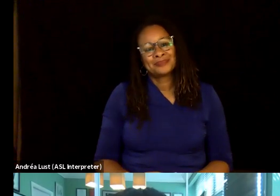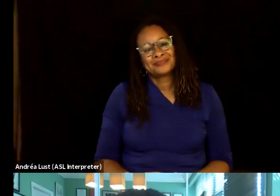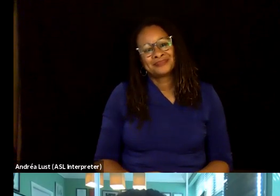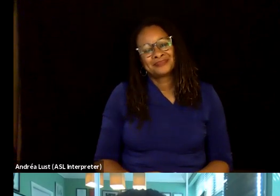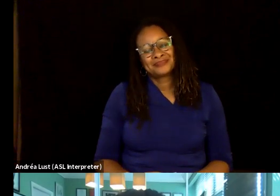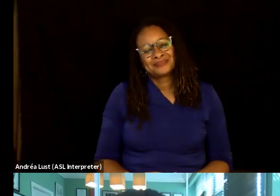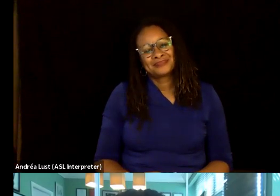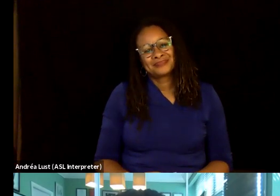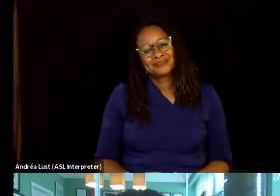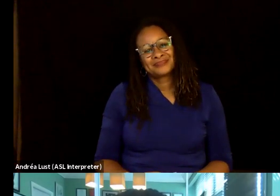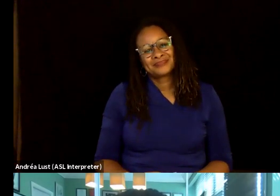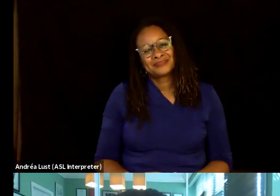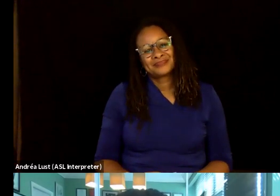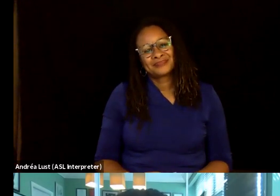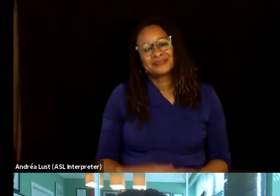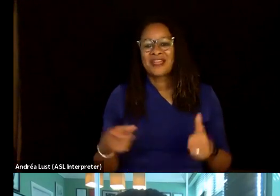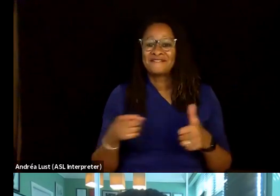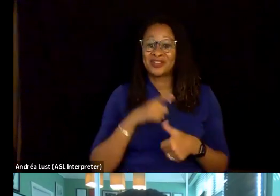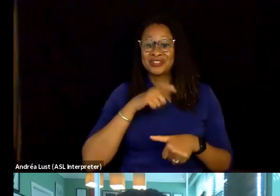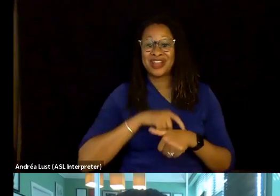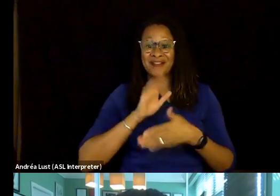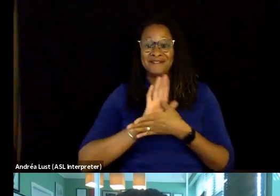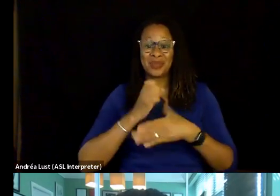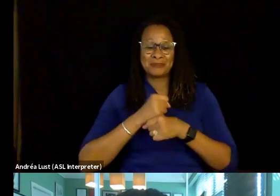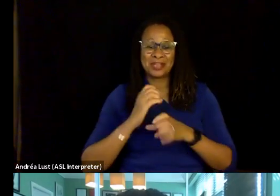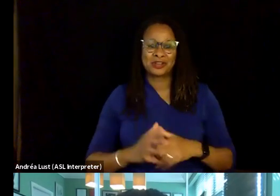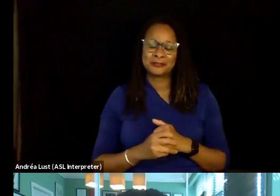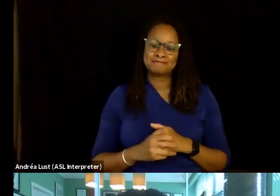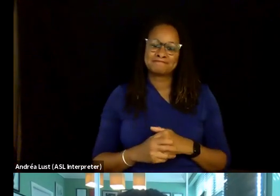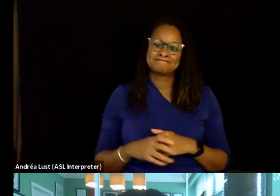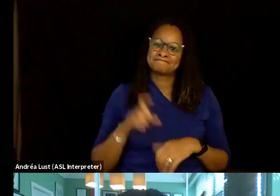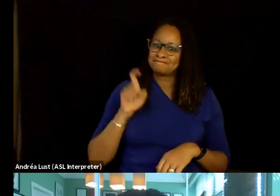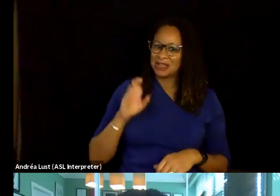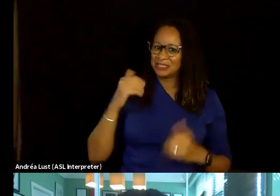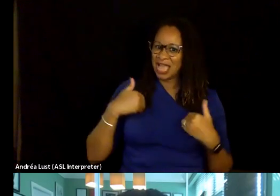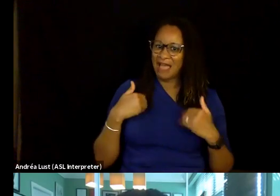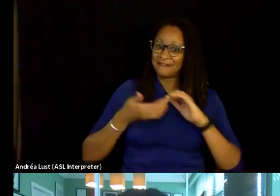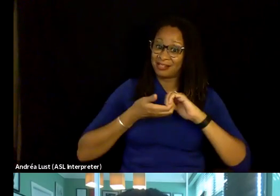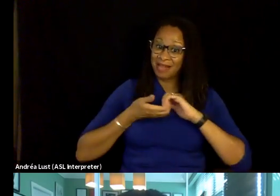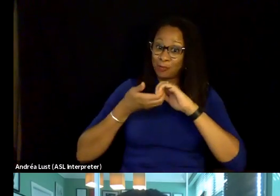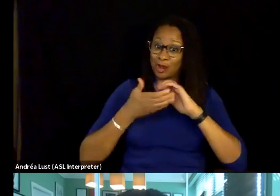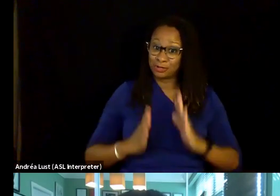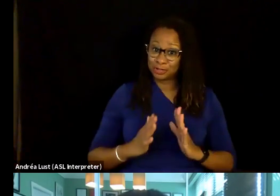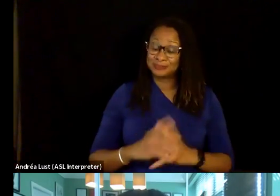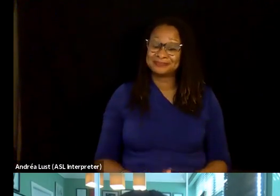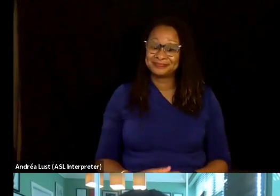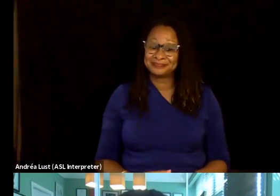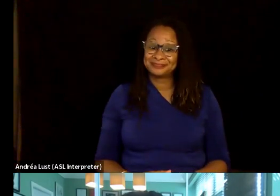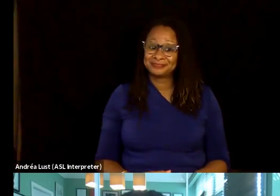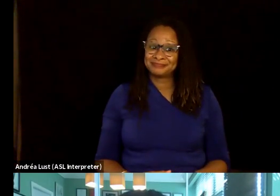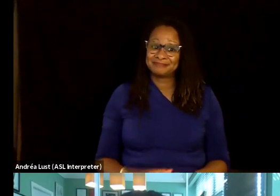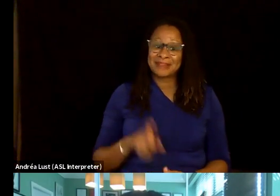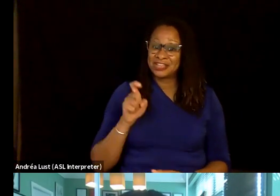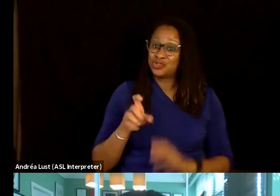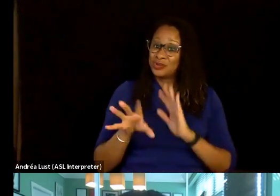goodness, first-time filmmakers. You have to have collaborators, right? You have to find